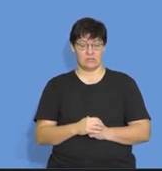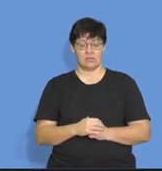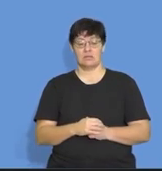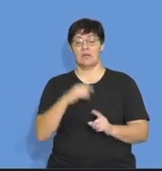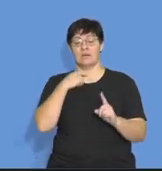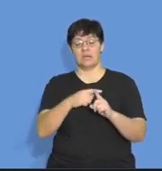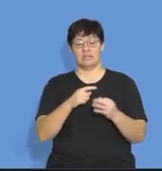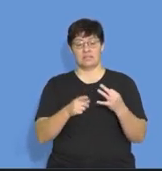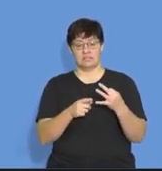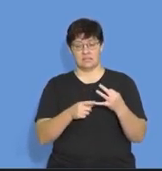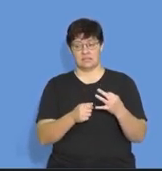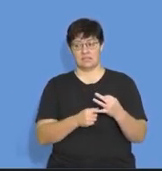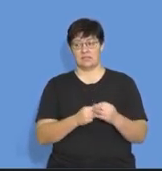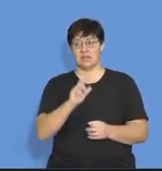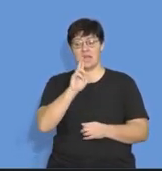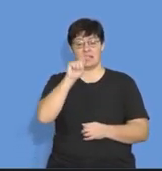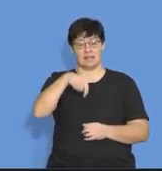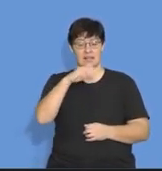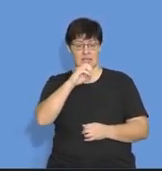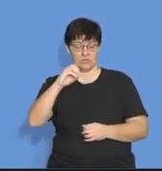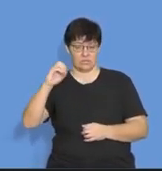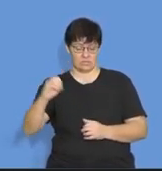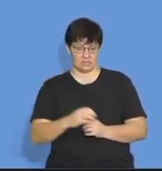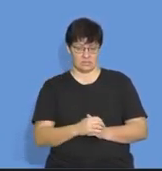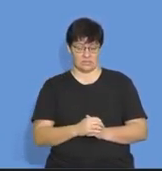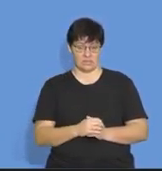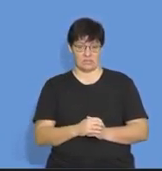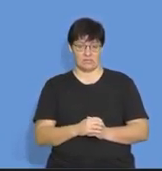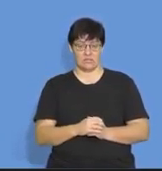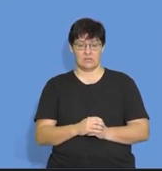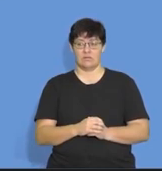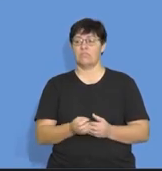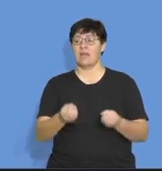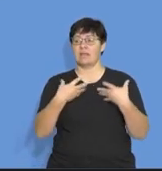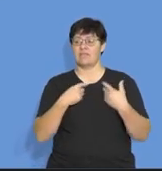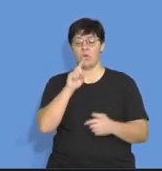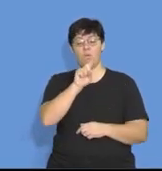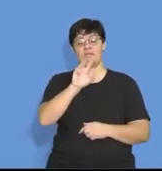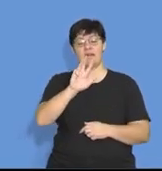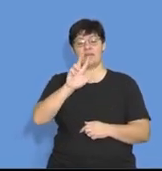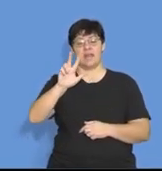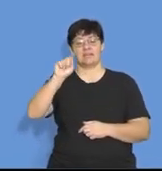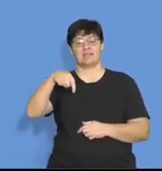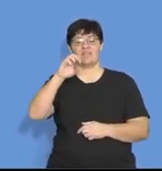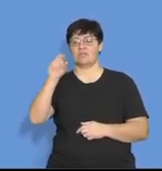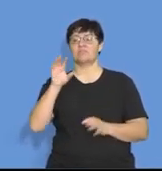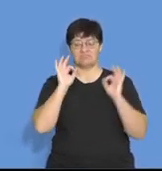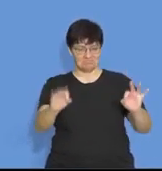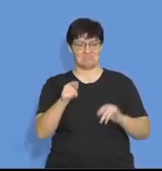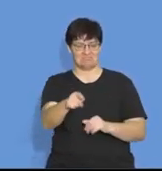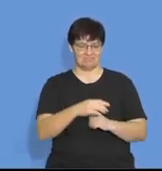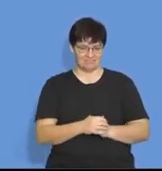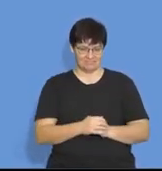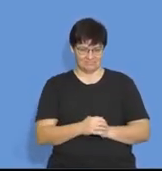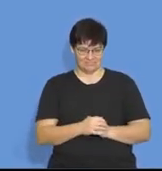plus 8,000 will give me 198,000. And that's the figure that was